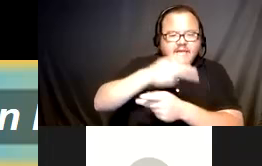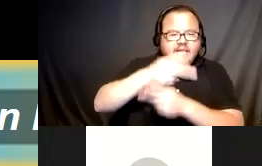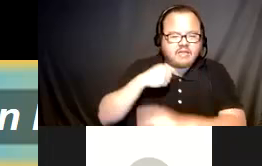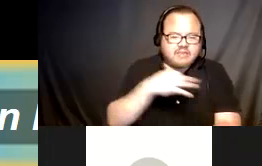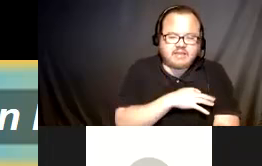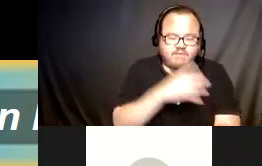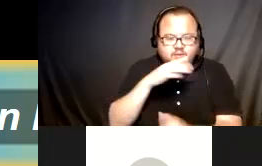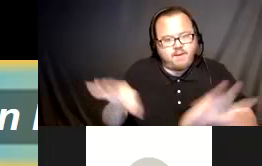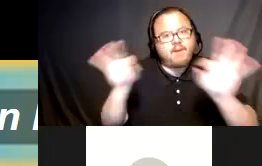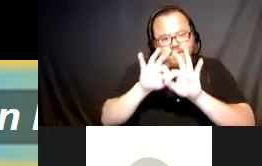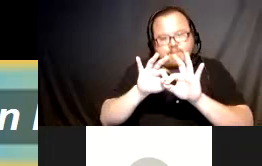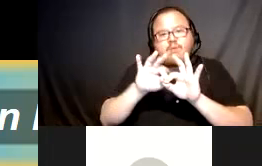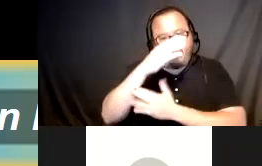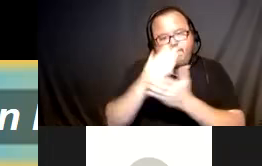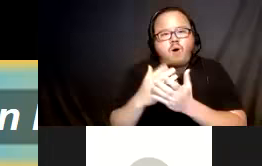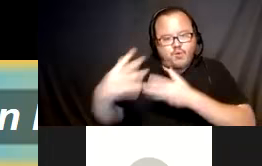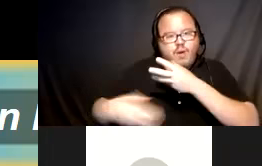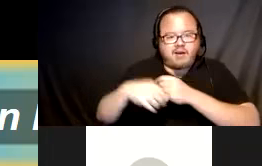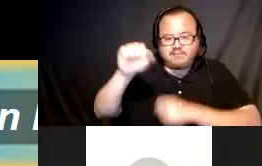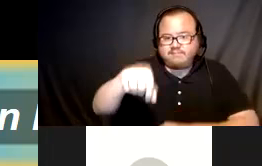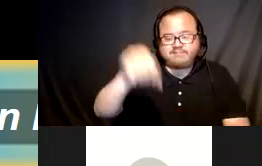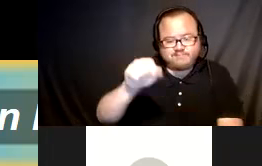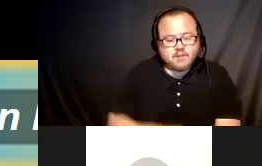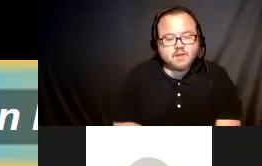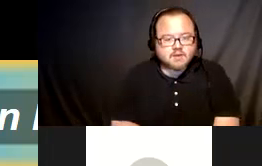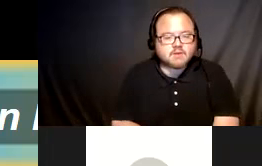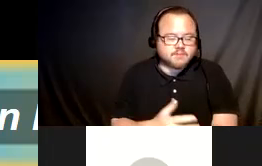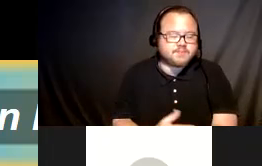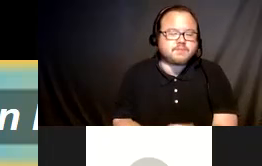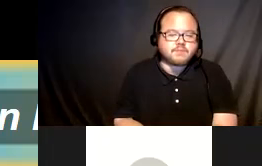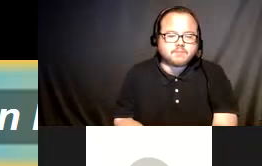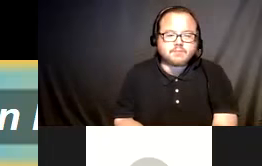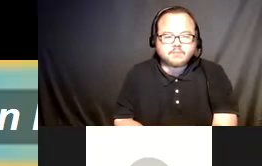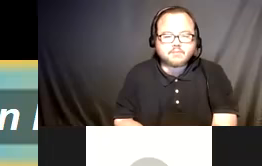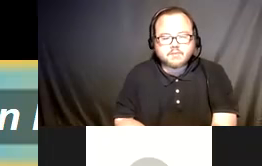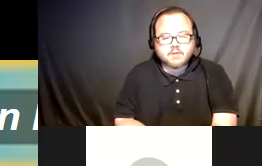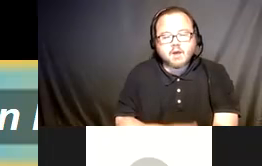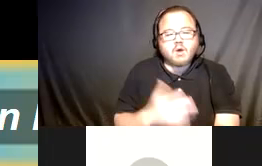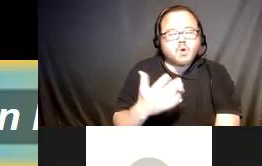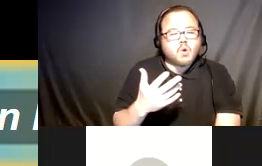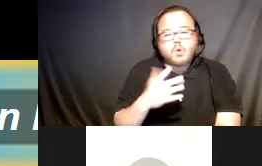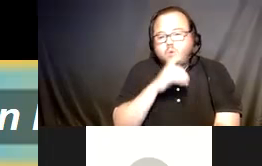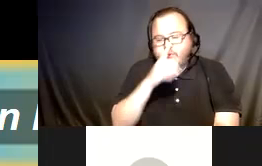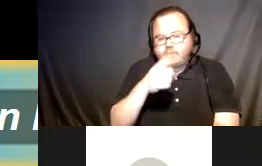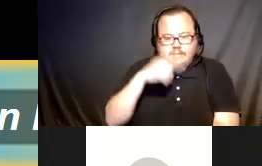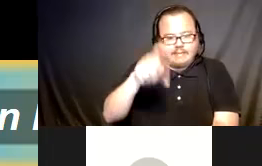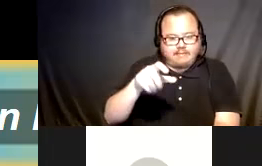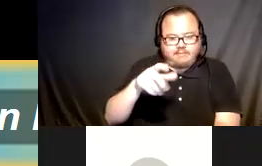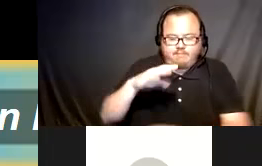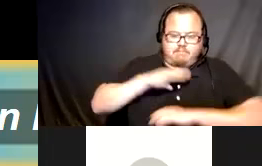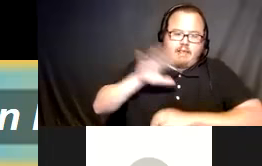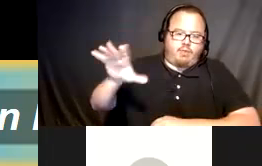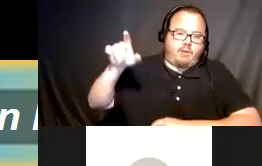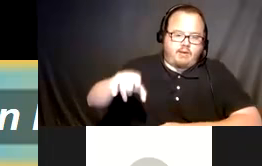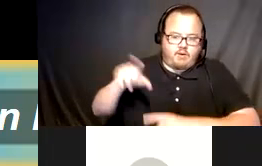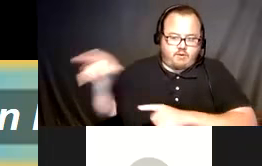is an important piece to add in terms of really meeting their needs to provide